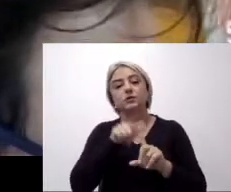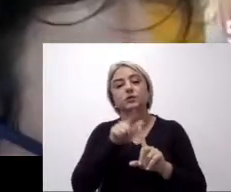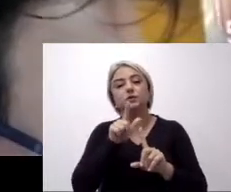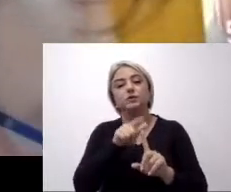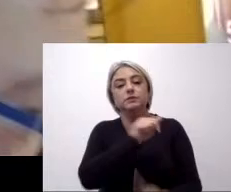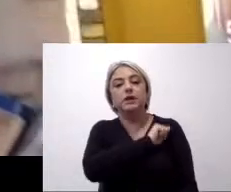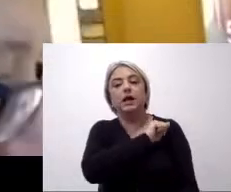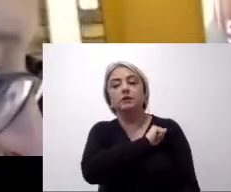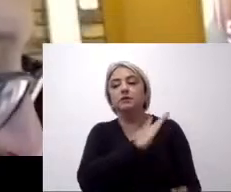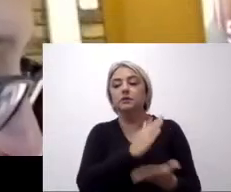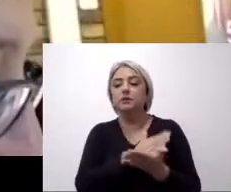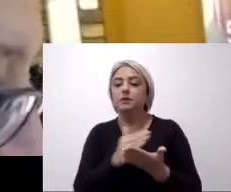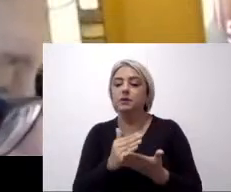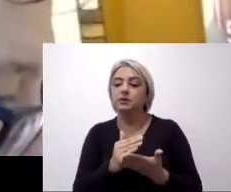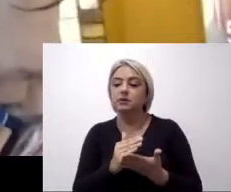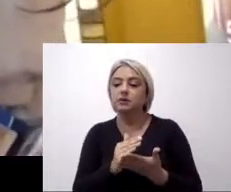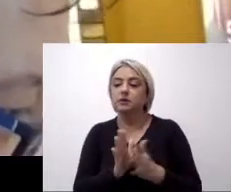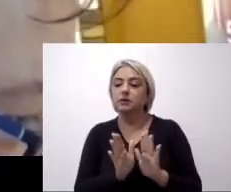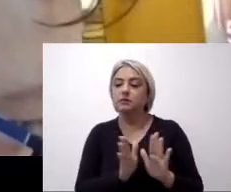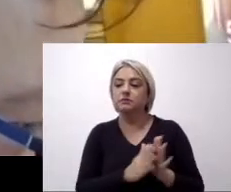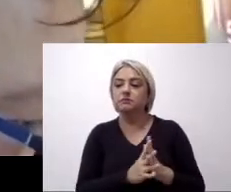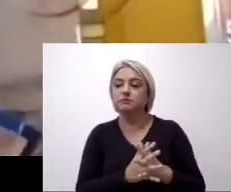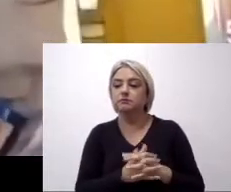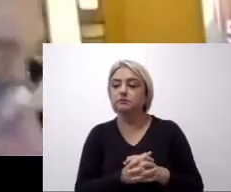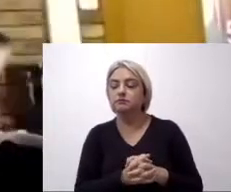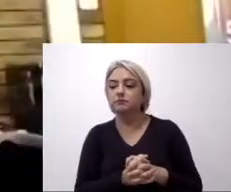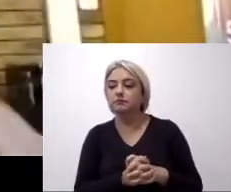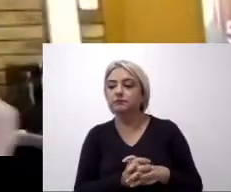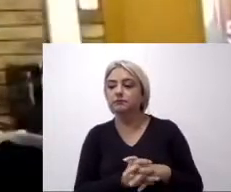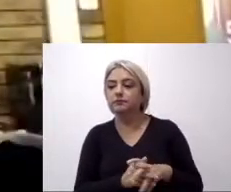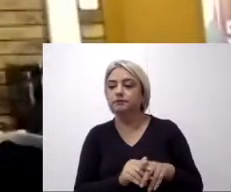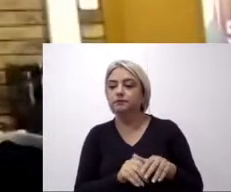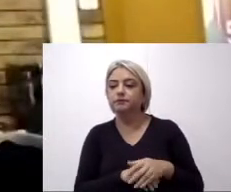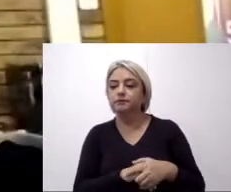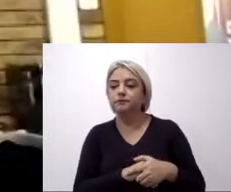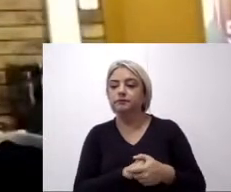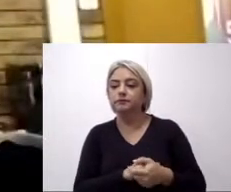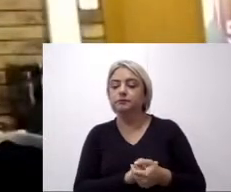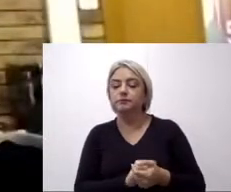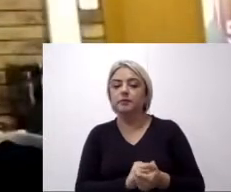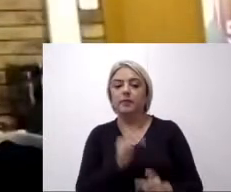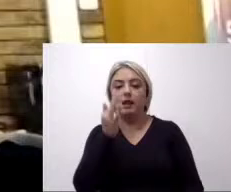not for me. And in French question, the question of